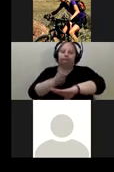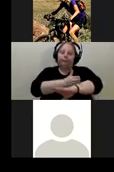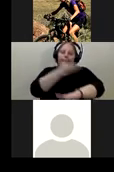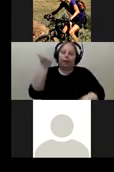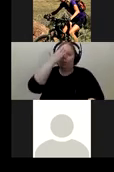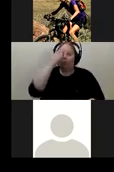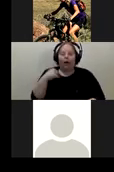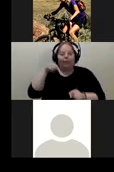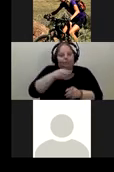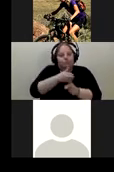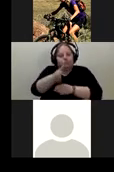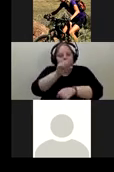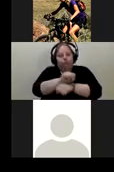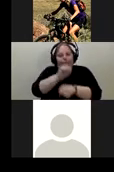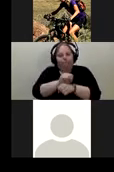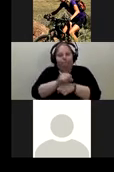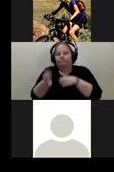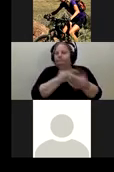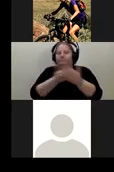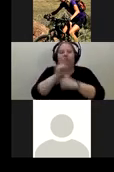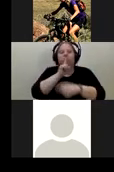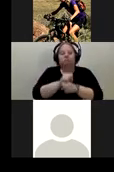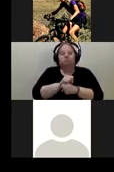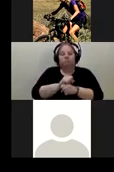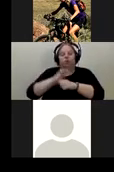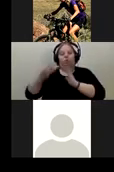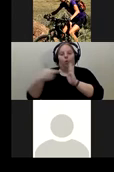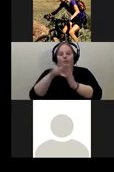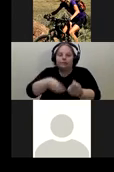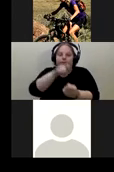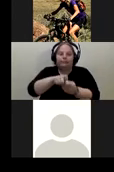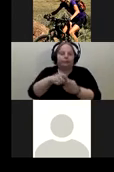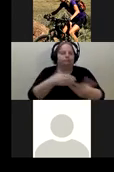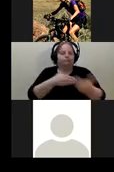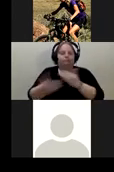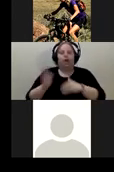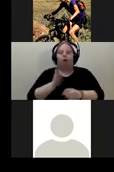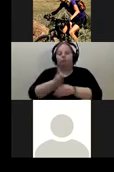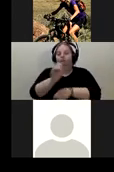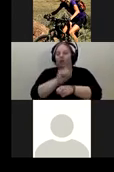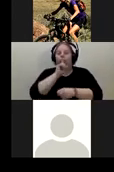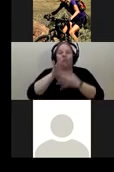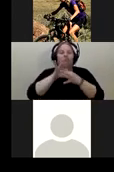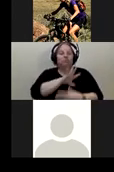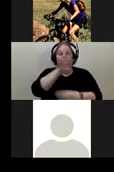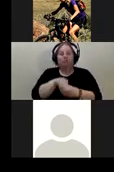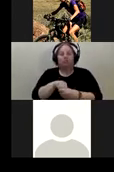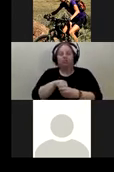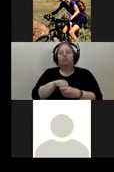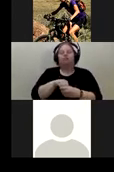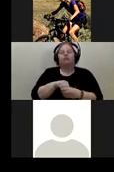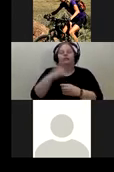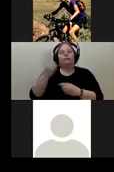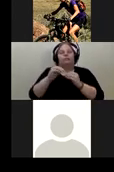that we're in, regardless of what actual job you do, the profession that we're in is part of something that is